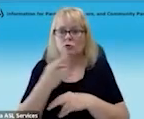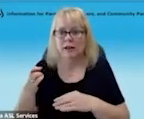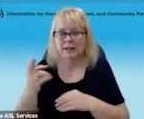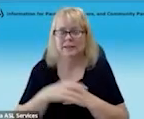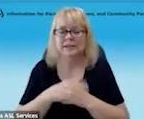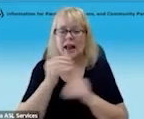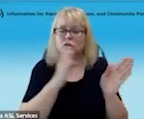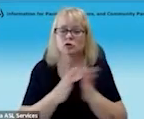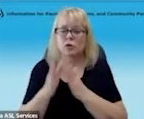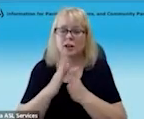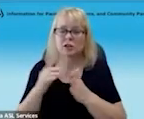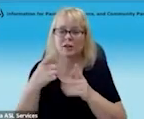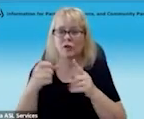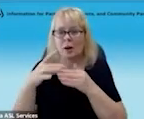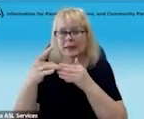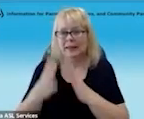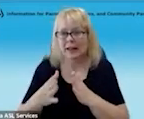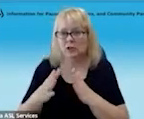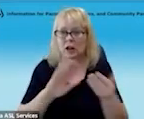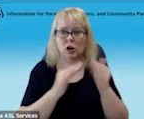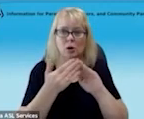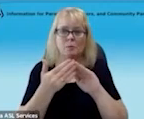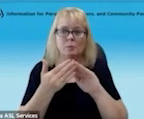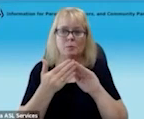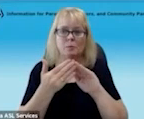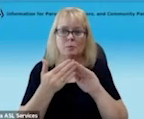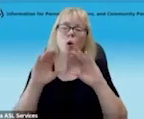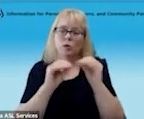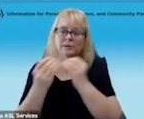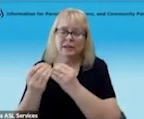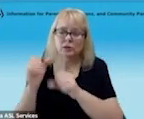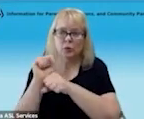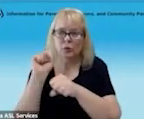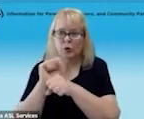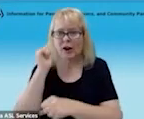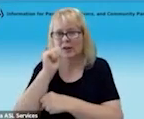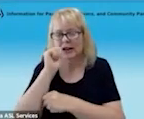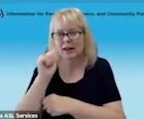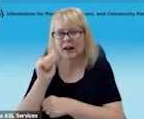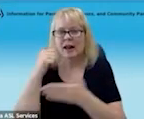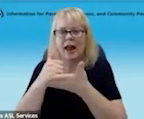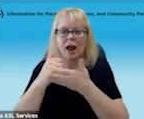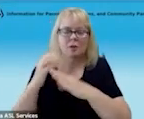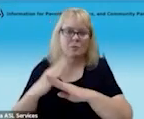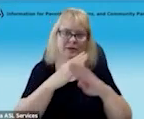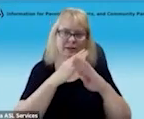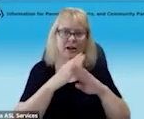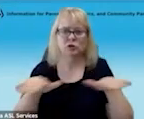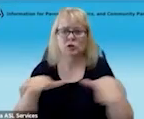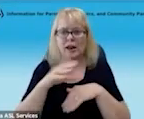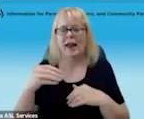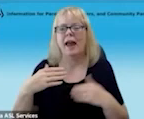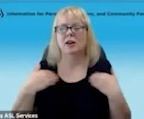Thank you, Ms. Moore. In this next panel, you will learn information, available resources,